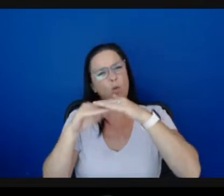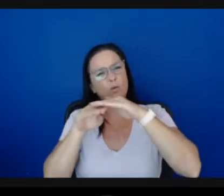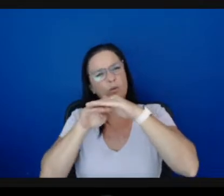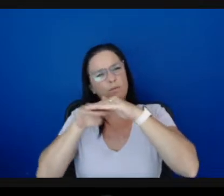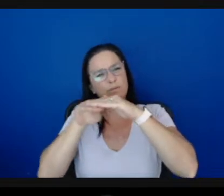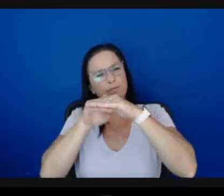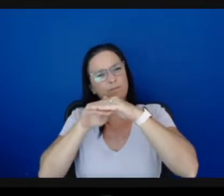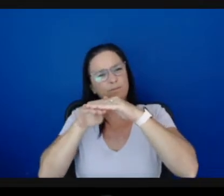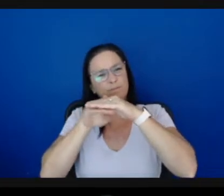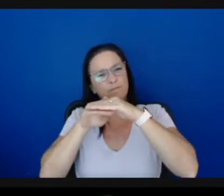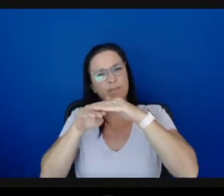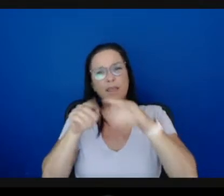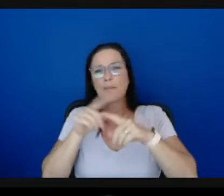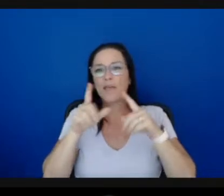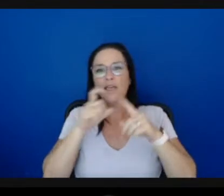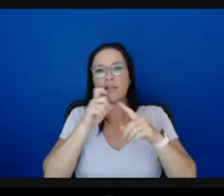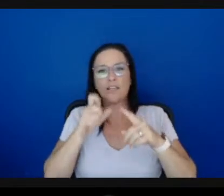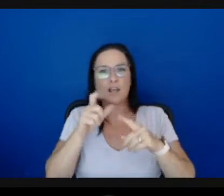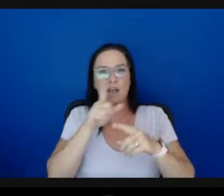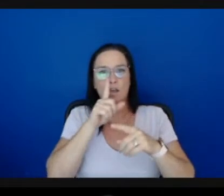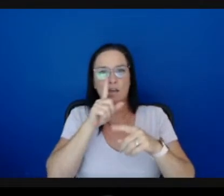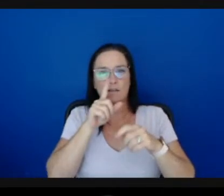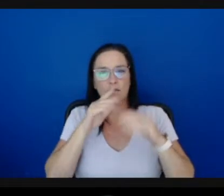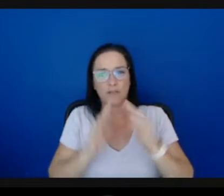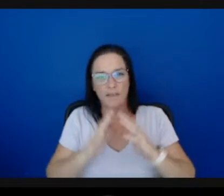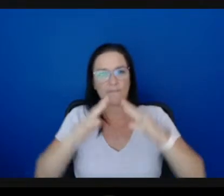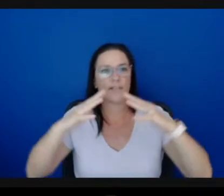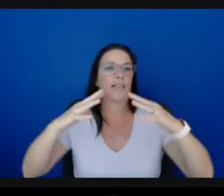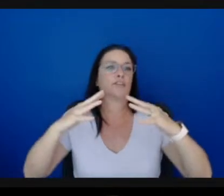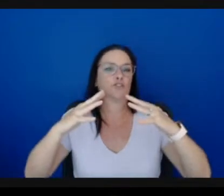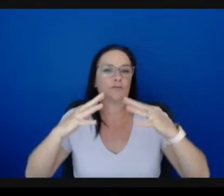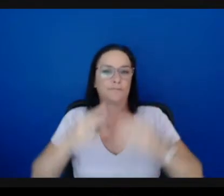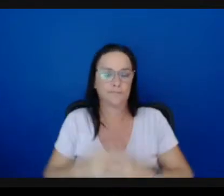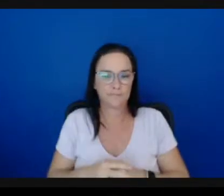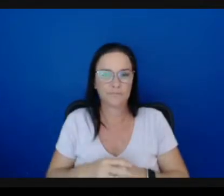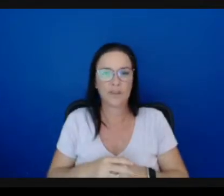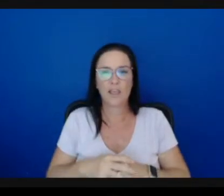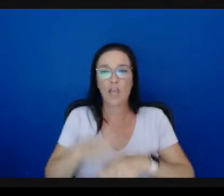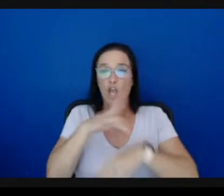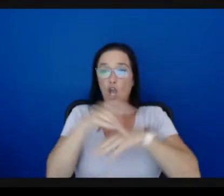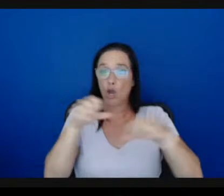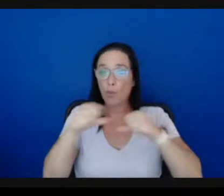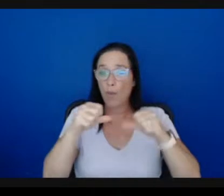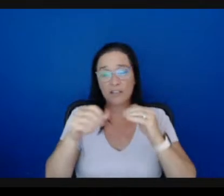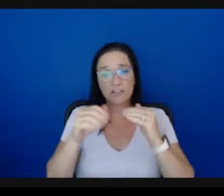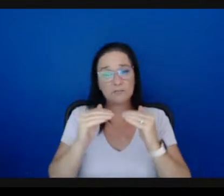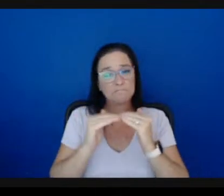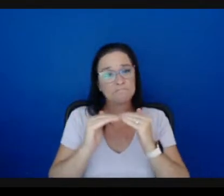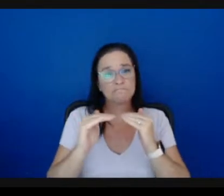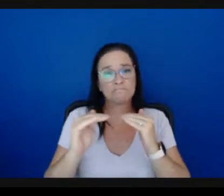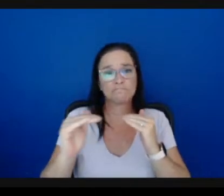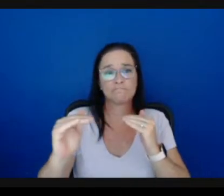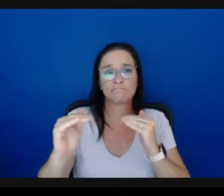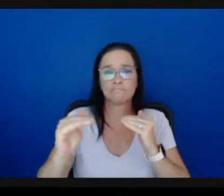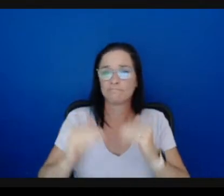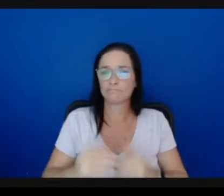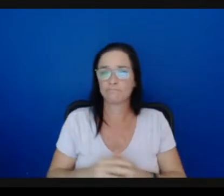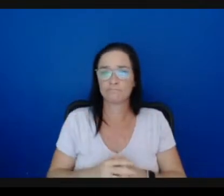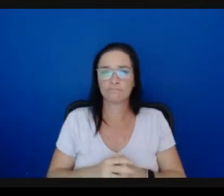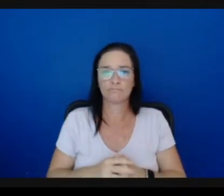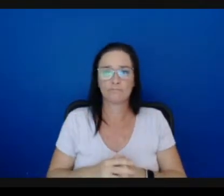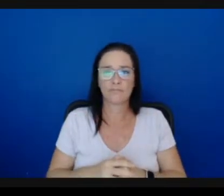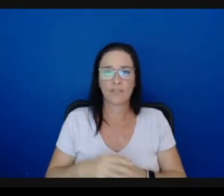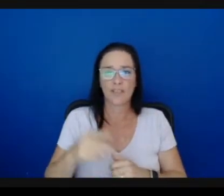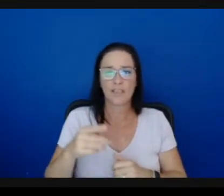net gain of inflation here. Earthquakes have been pretty steady. This is zoomed in, so 60